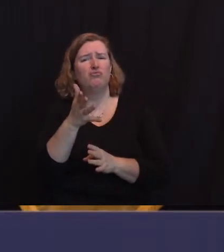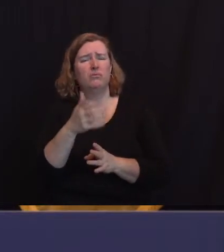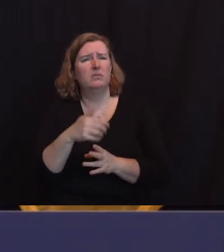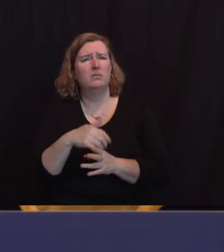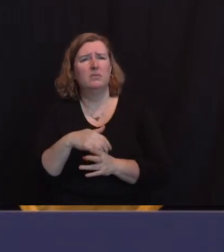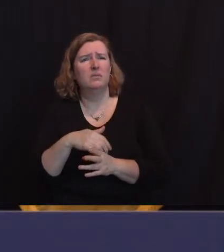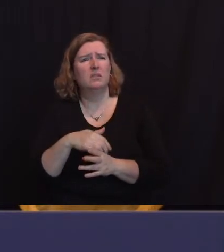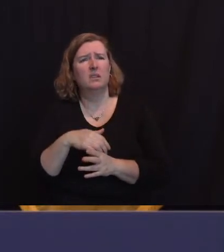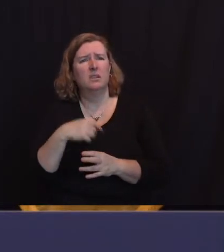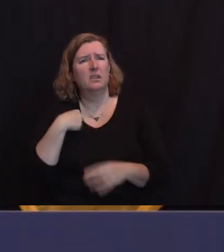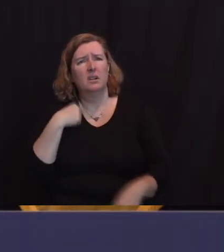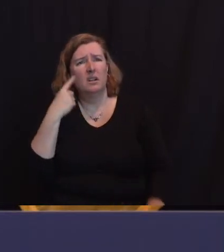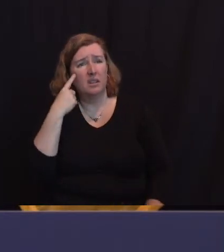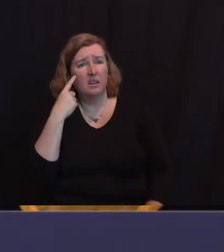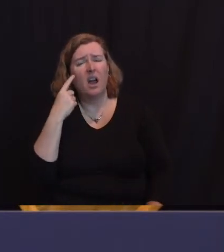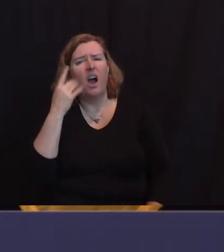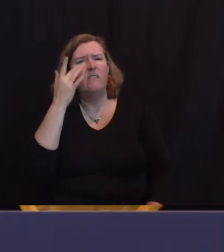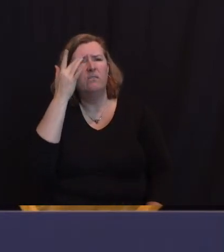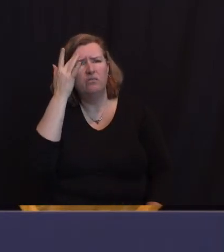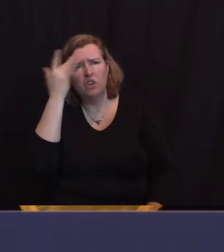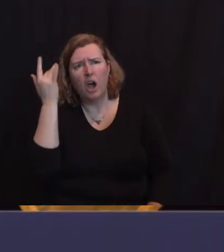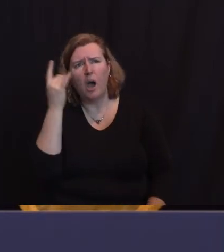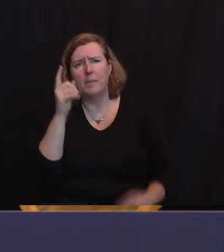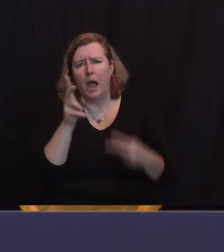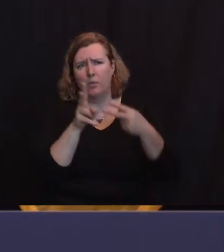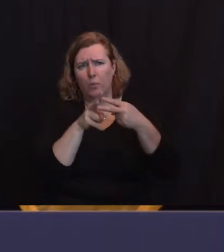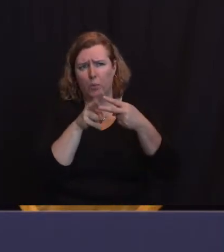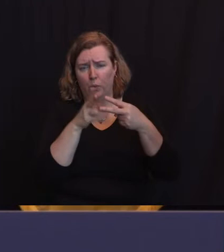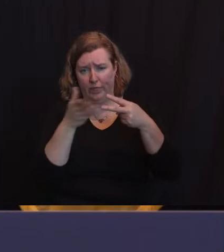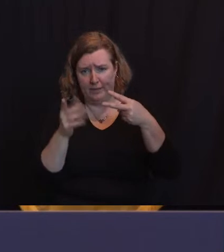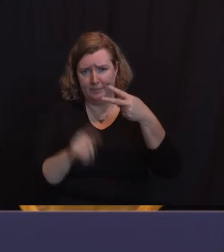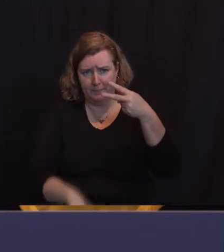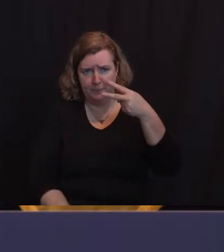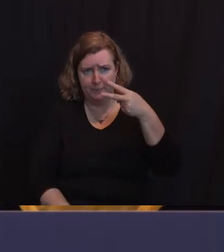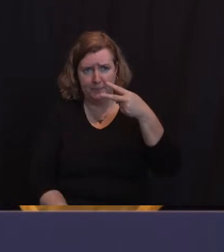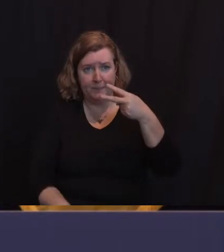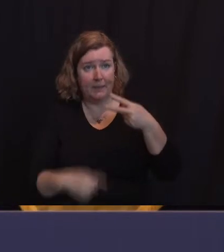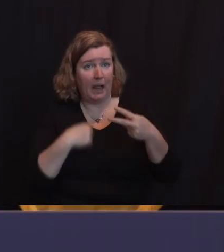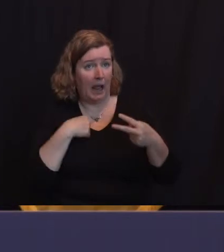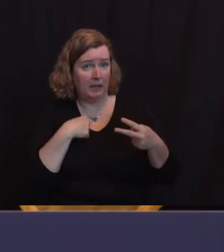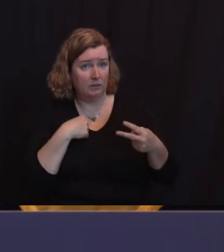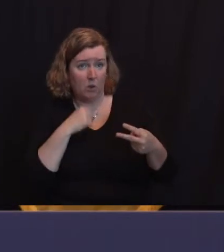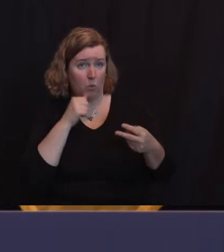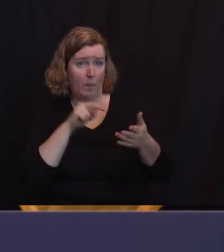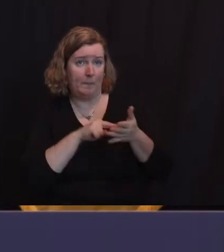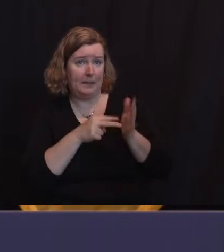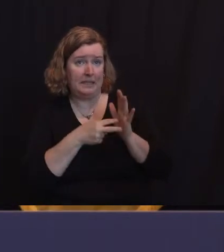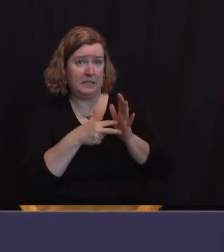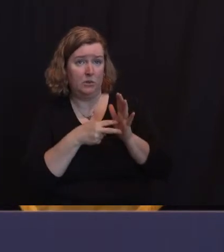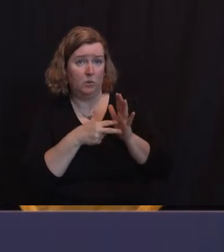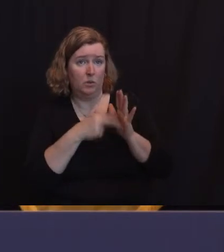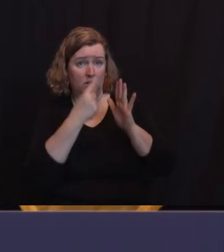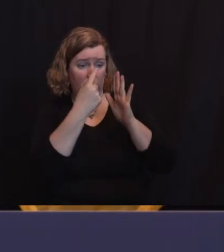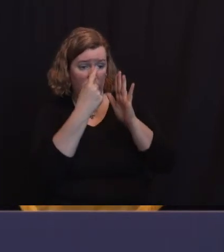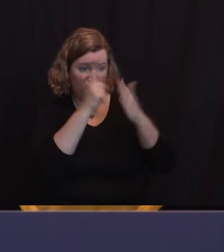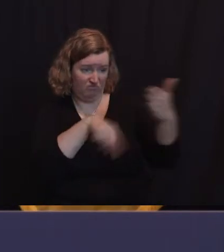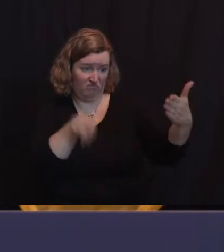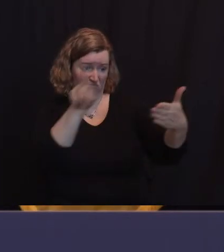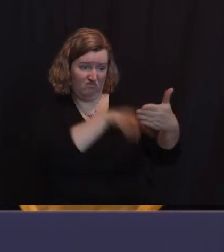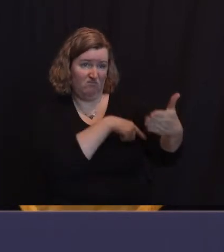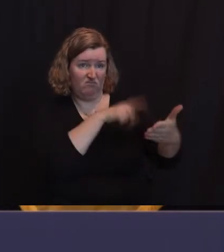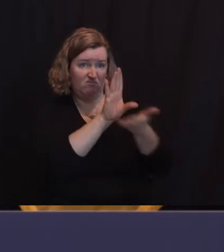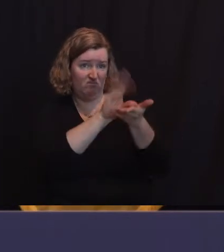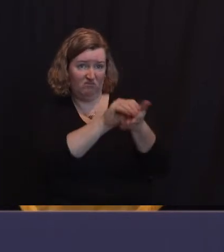off two parts of your question. I didn't mean to give you a Nikita Khrushchev answer to that one. I was going to pull my shoe off. Dave's the only one